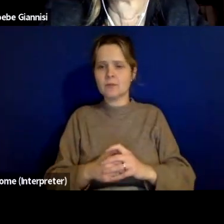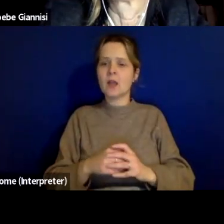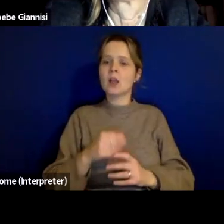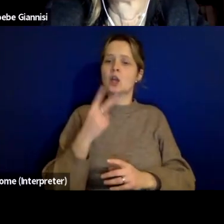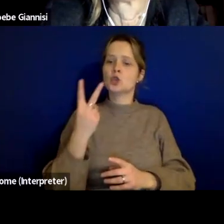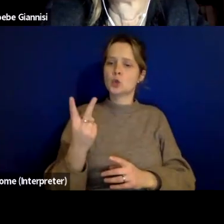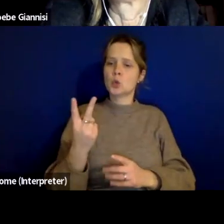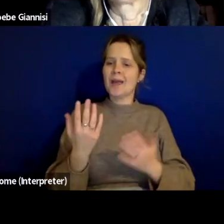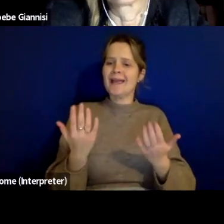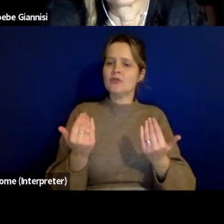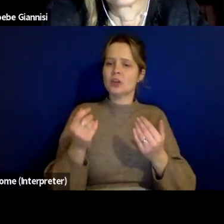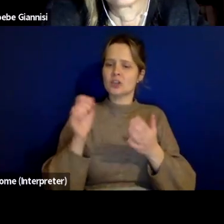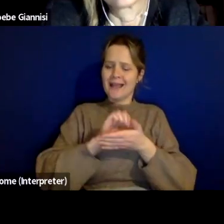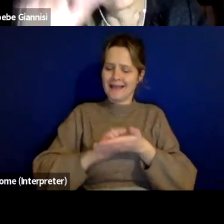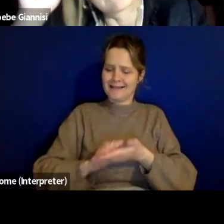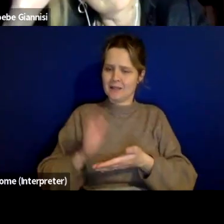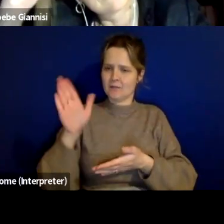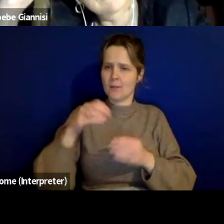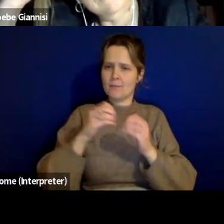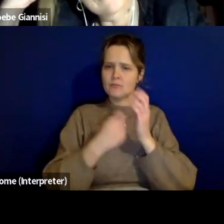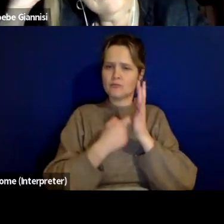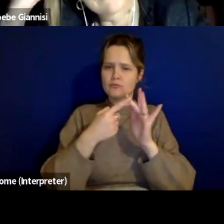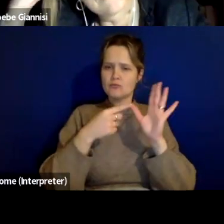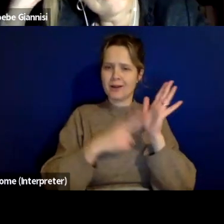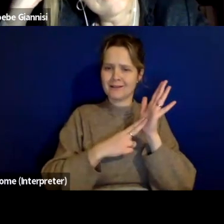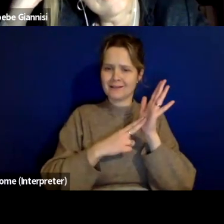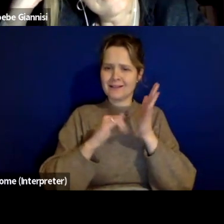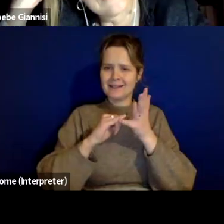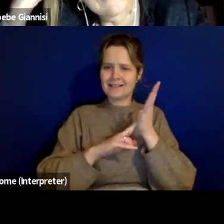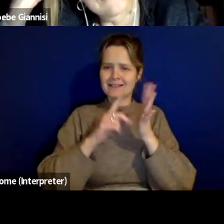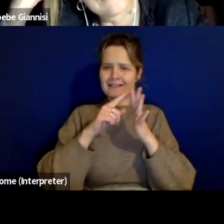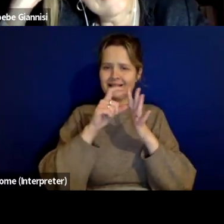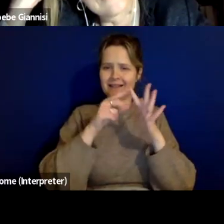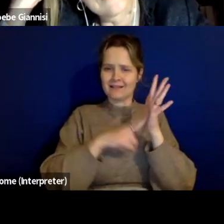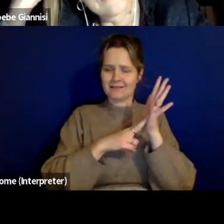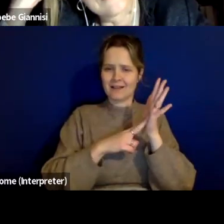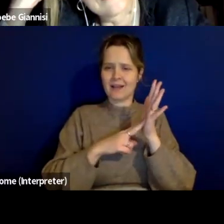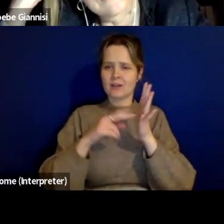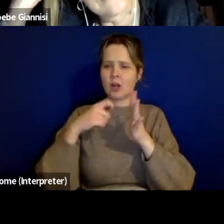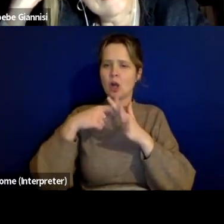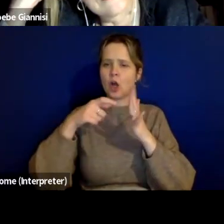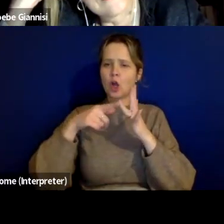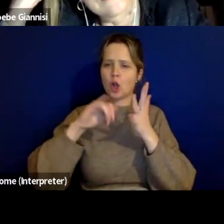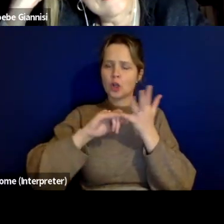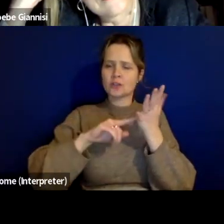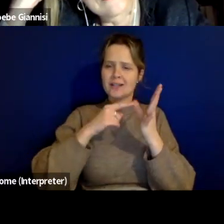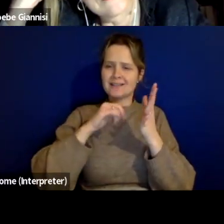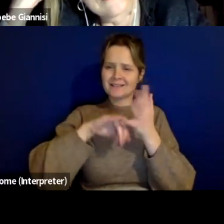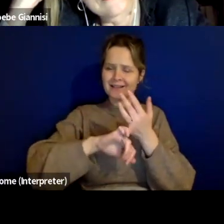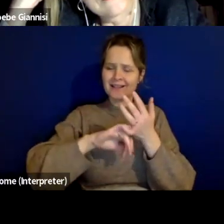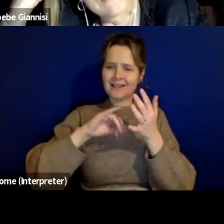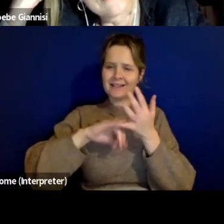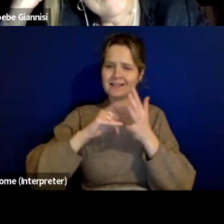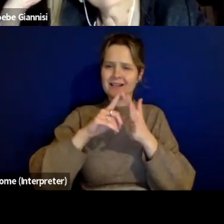in the issue by Brian Sneeden and Kostia Solakis, and there are also selections